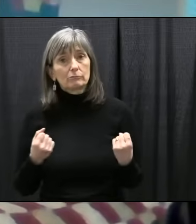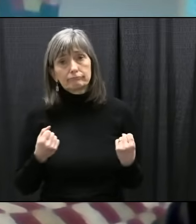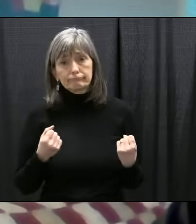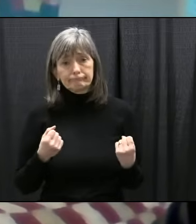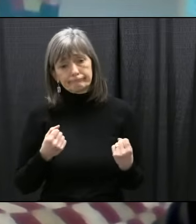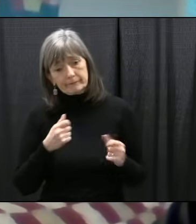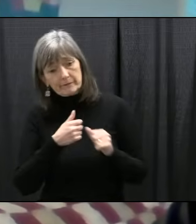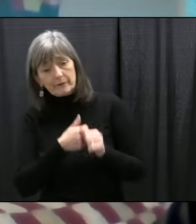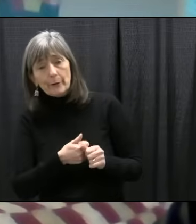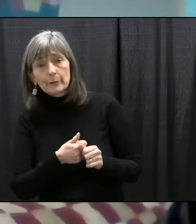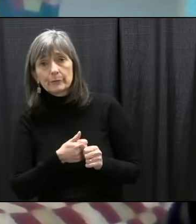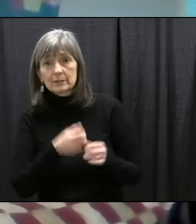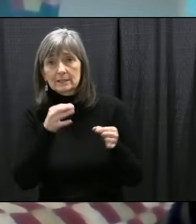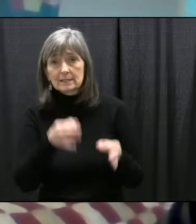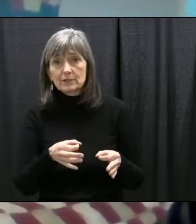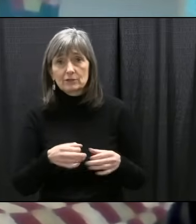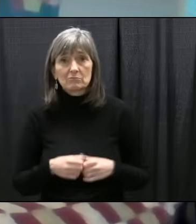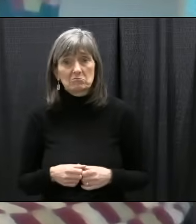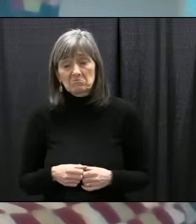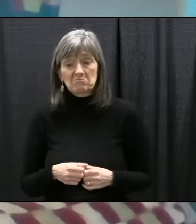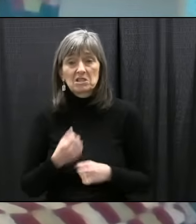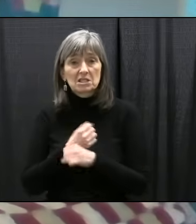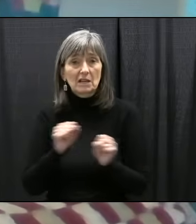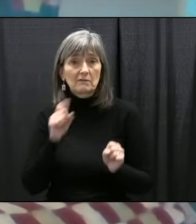school on Monday.